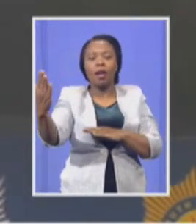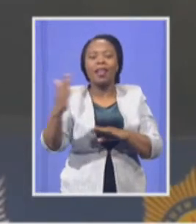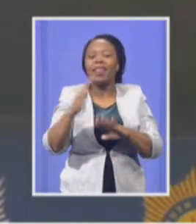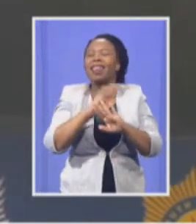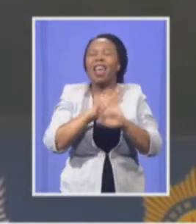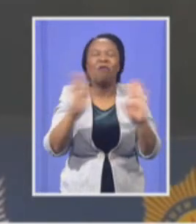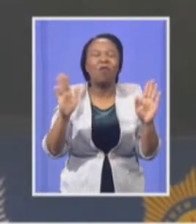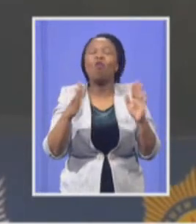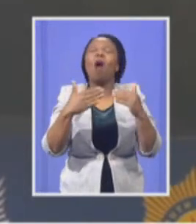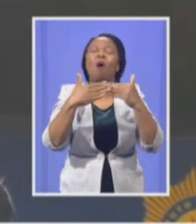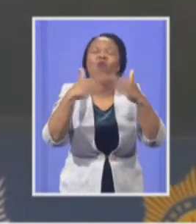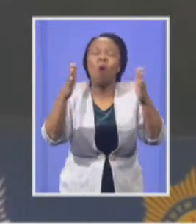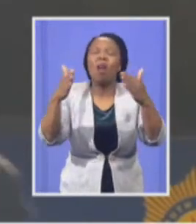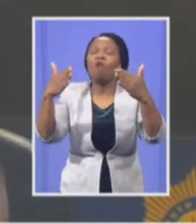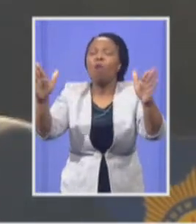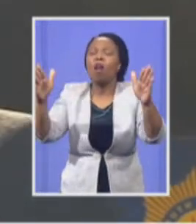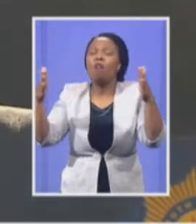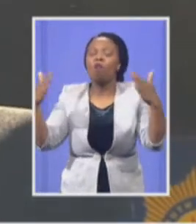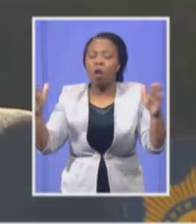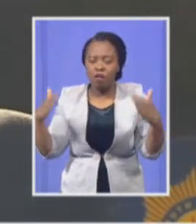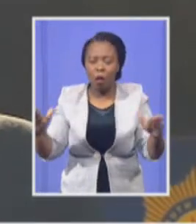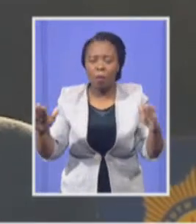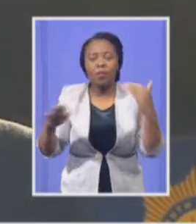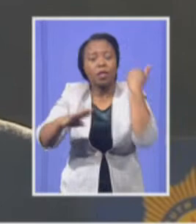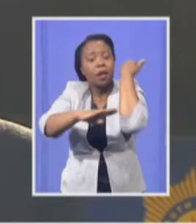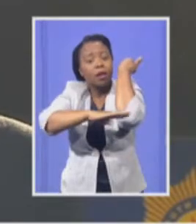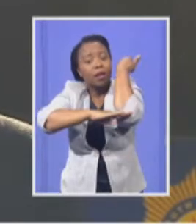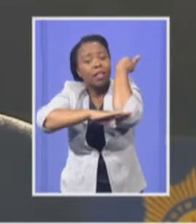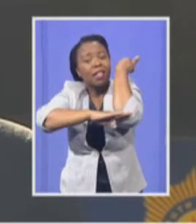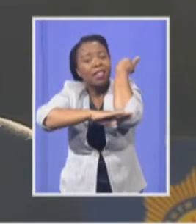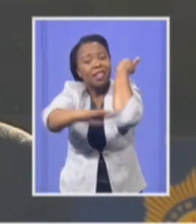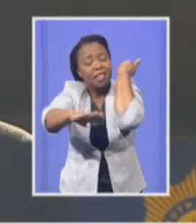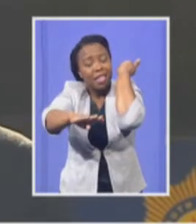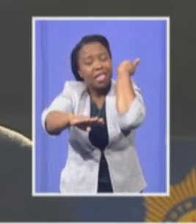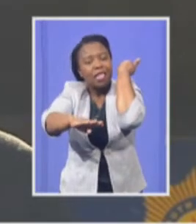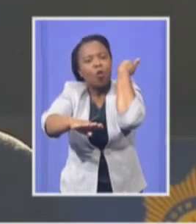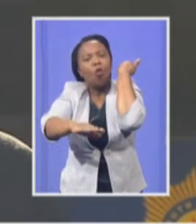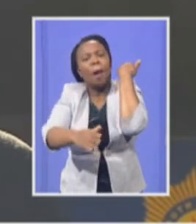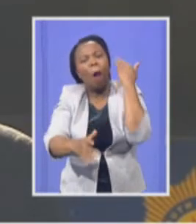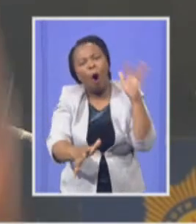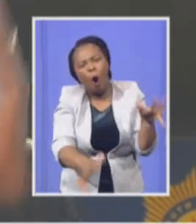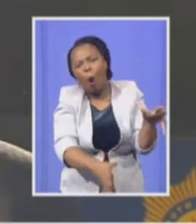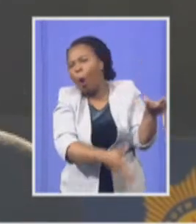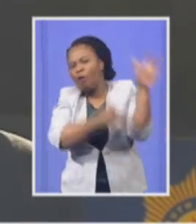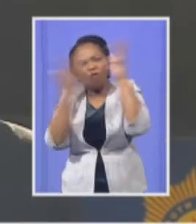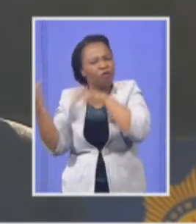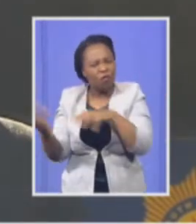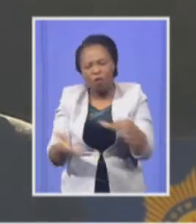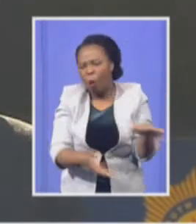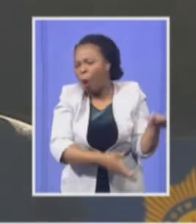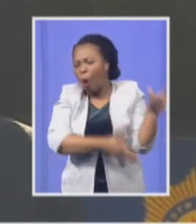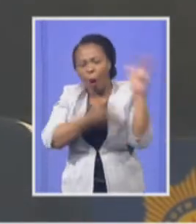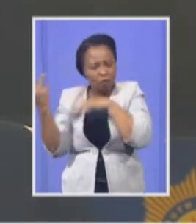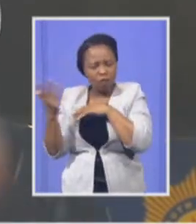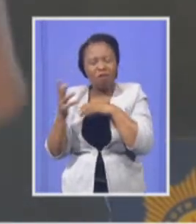ungavuliwe akho matraso yoshiya ungavulu ungaphakanyisiwe ngakho